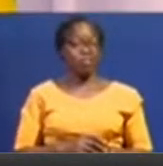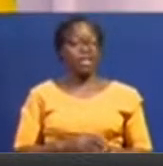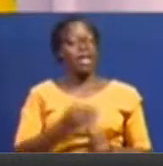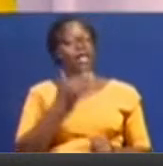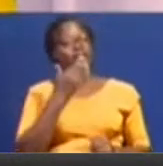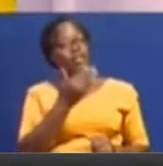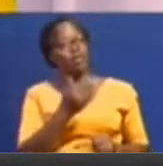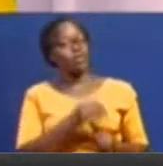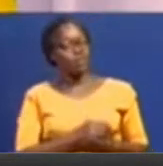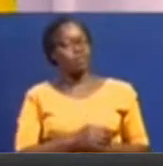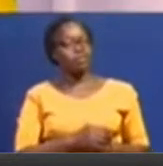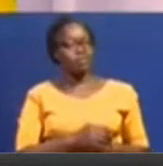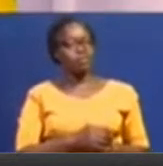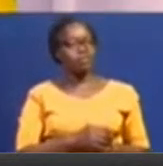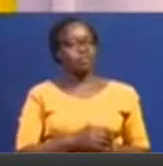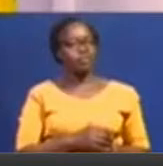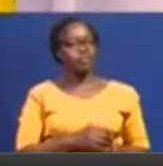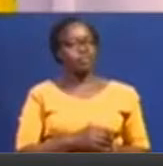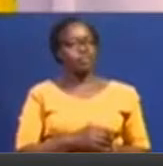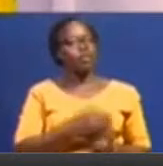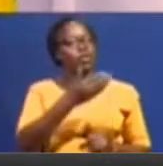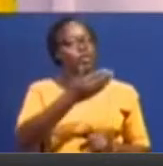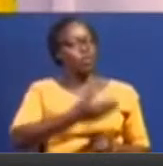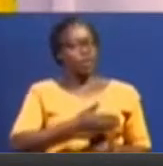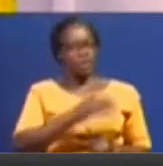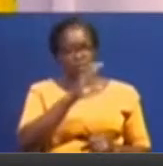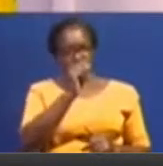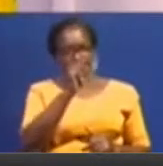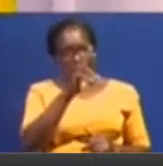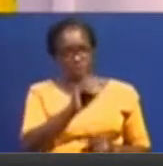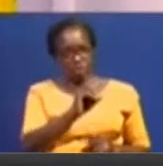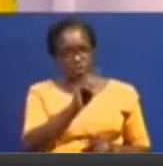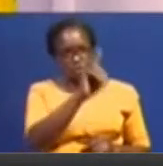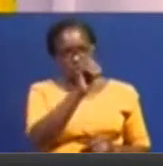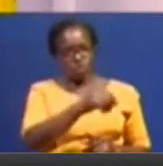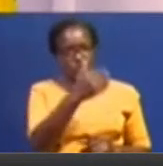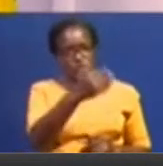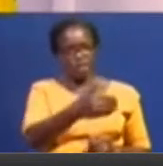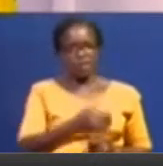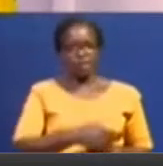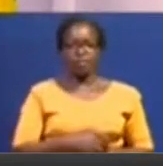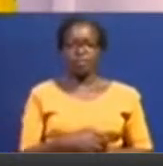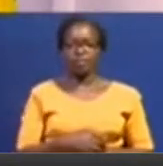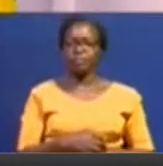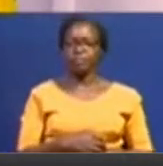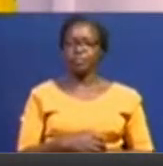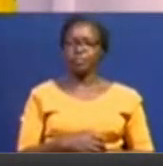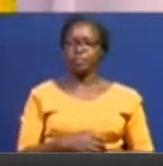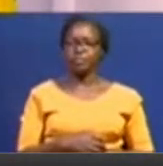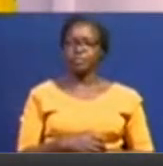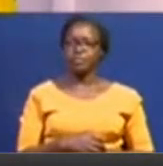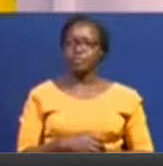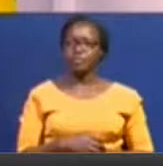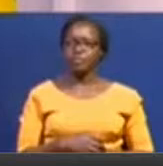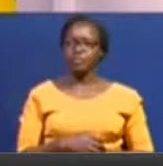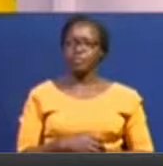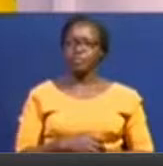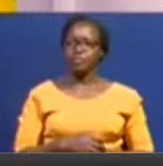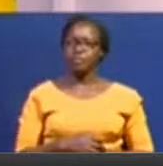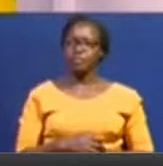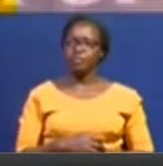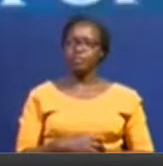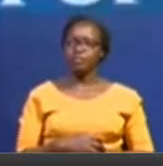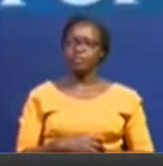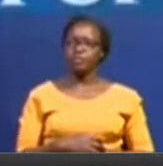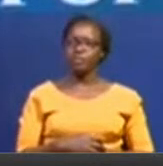Thank you. I want to welcome Caro Kituku also to engage you briefly. Caro,